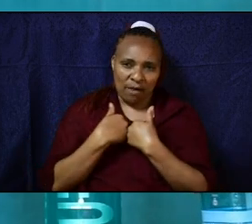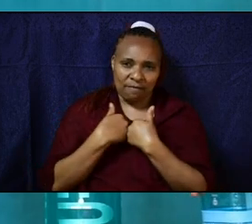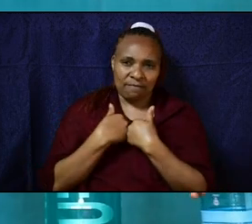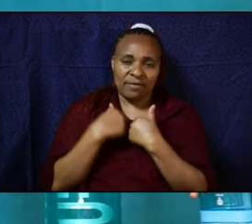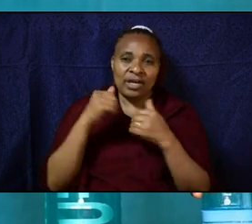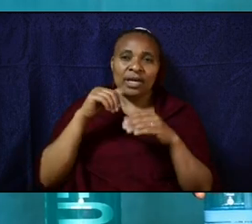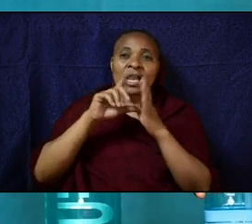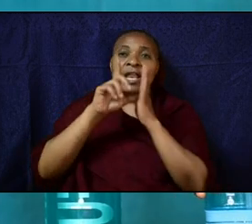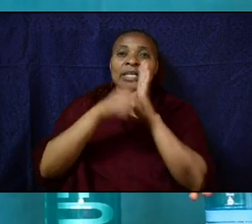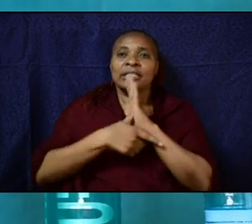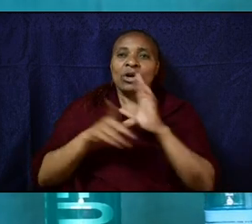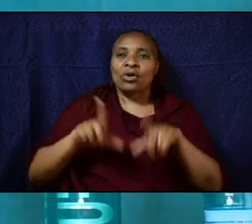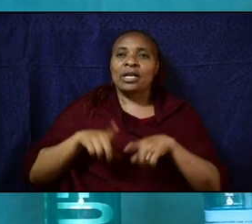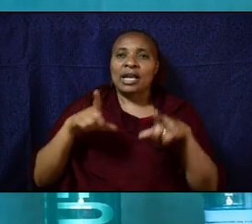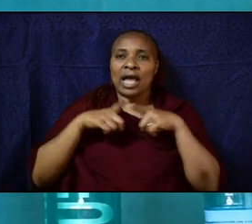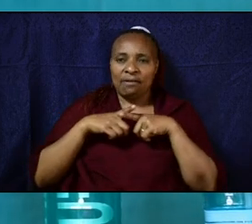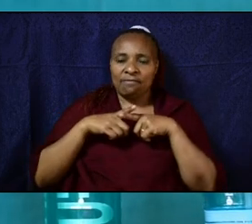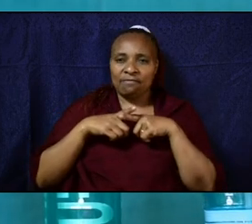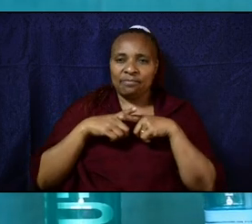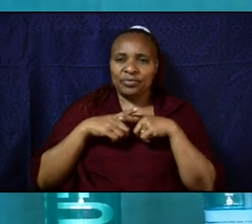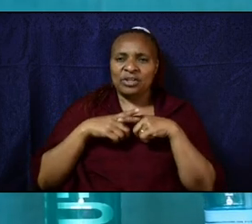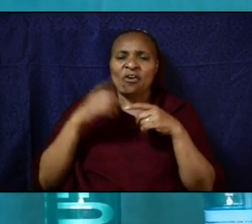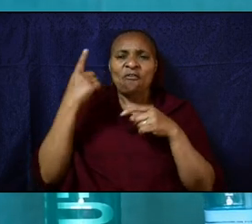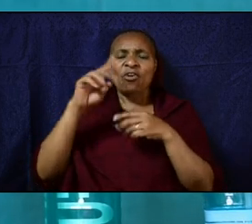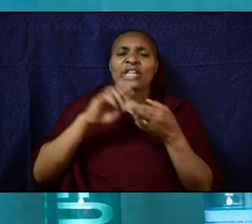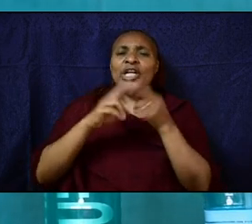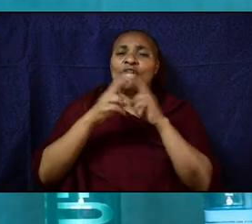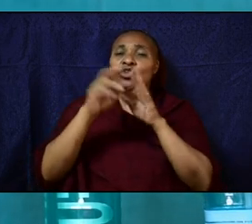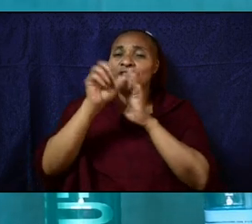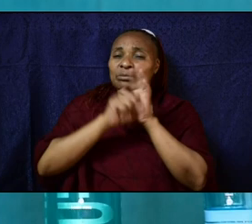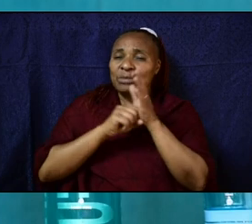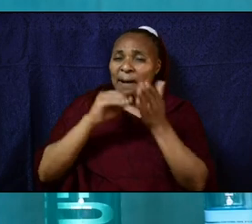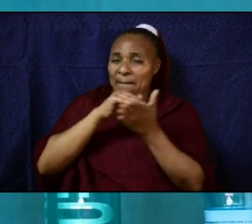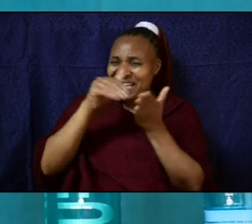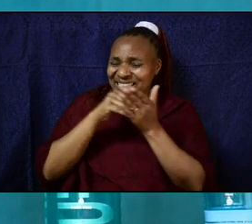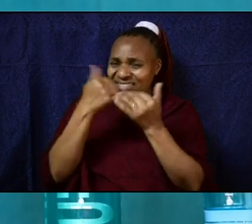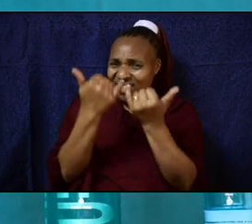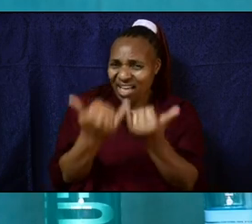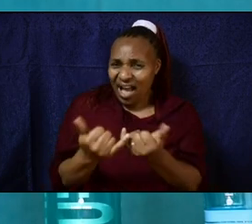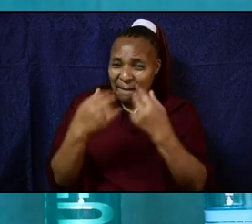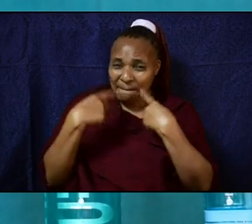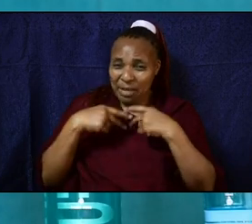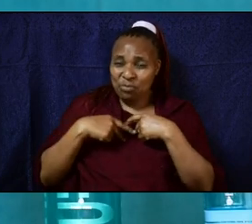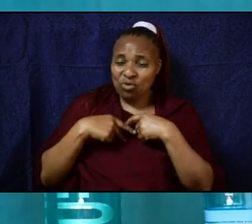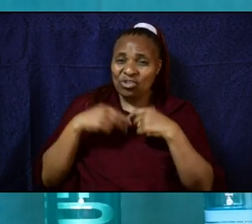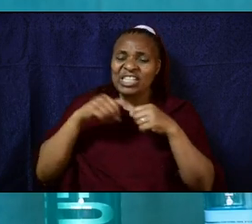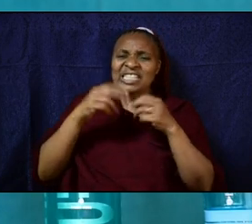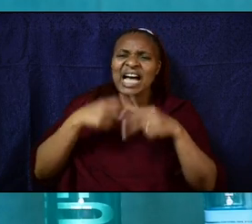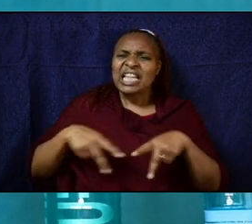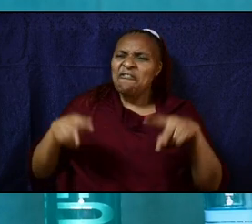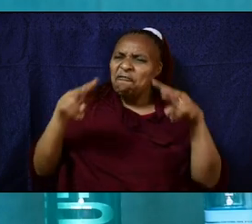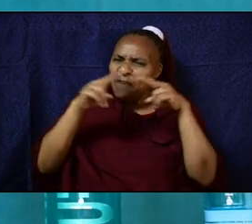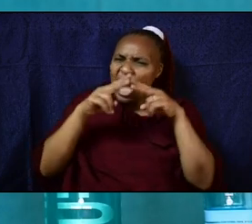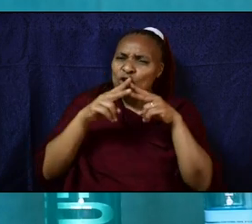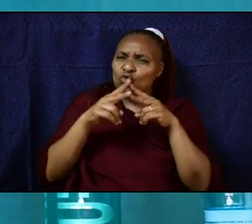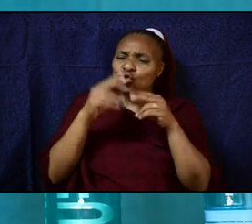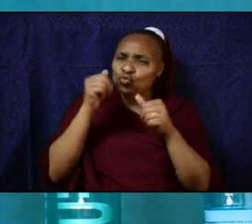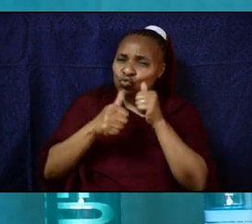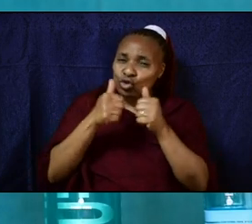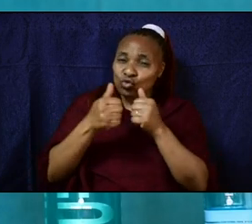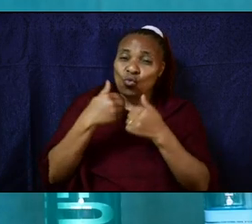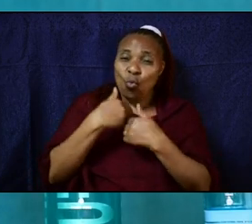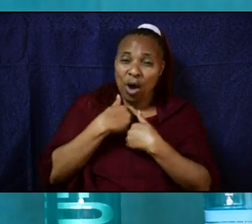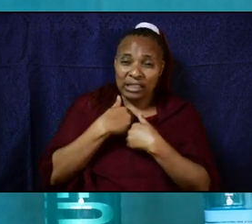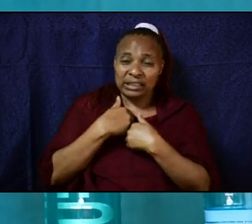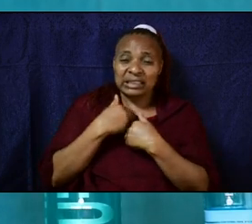on in life as early as now. For relationships amongst young people, there are those virtues that you want in someone. You want someone